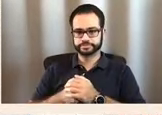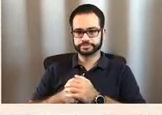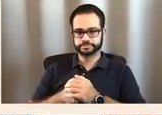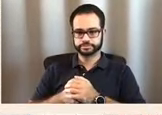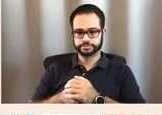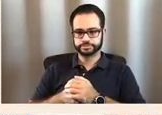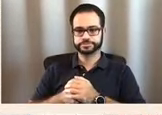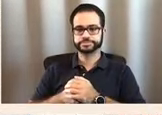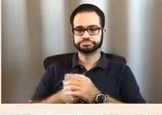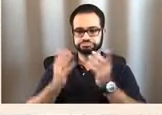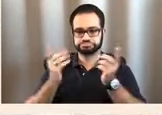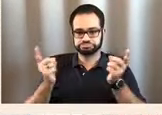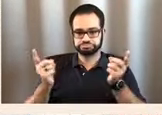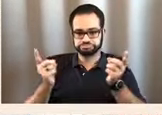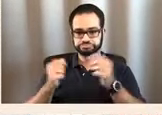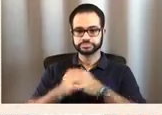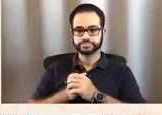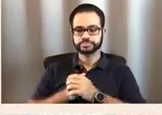under APD.